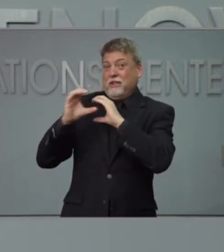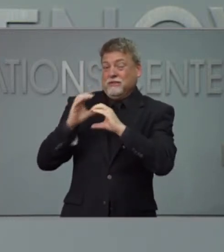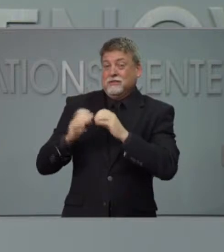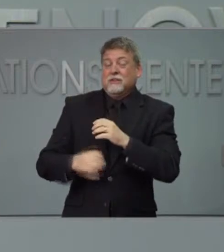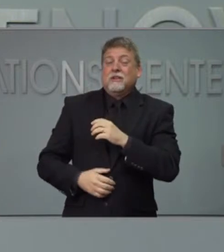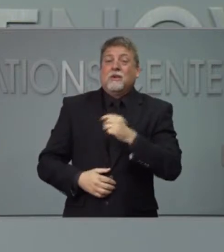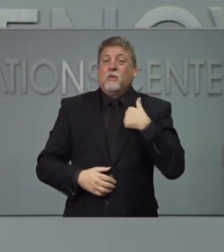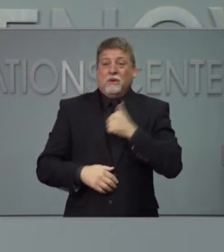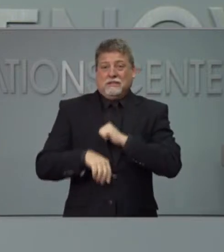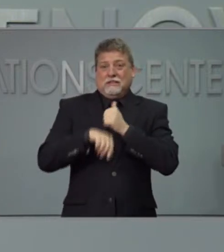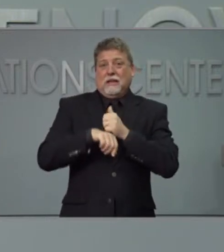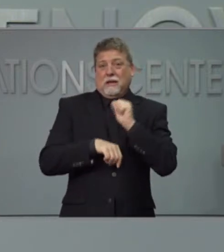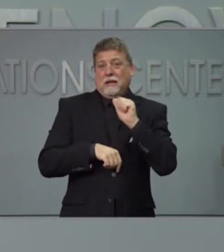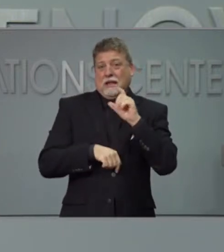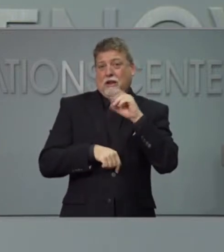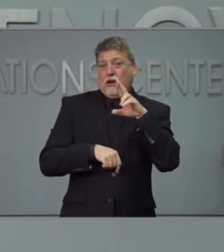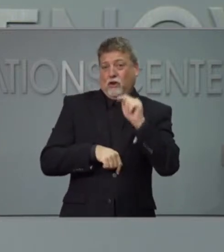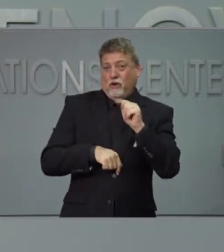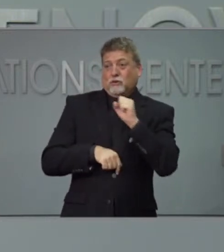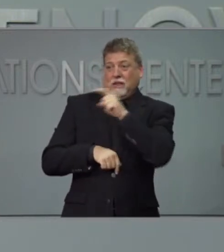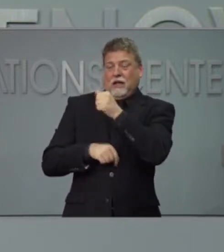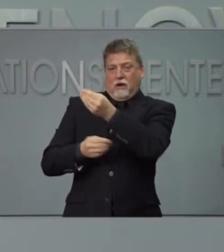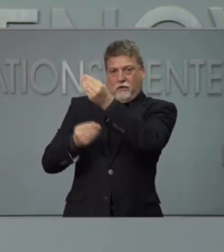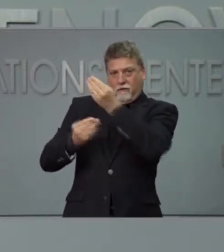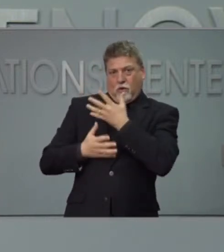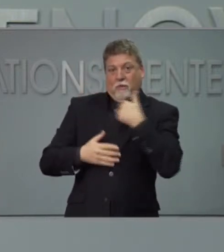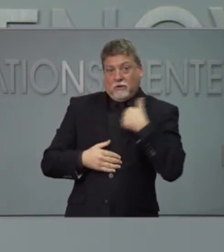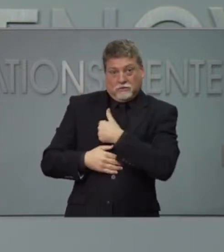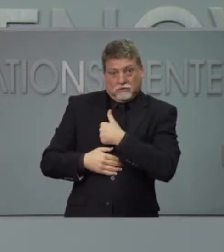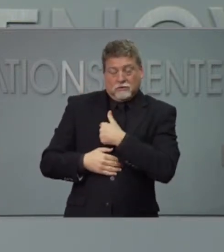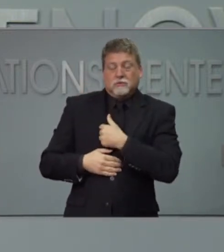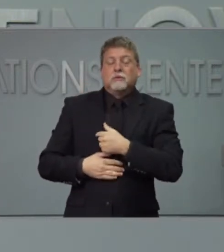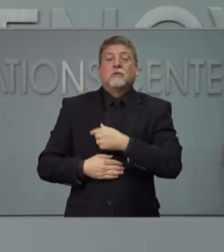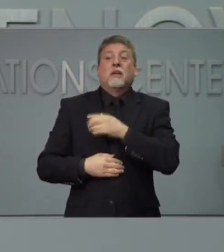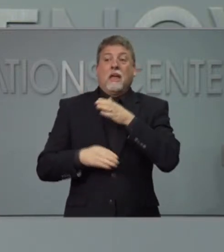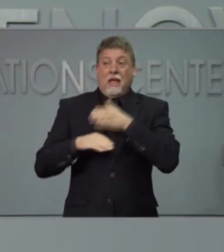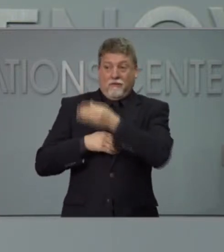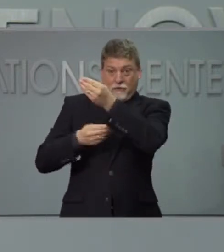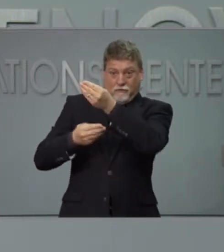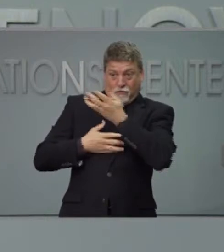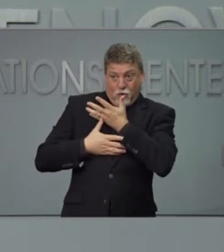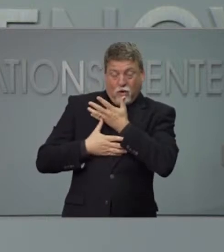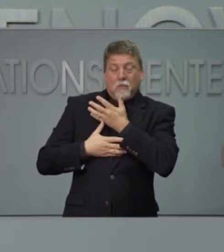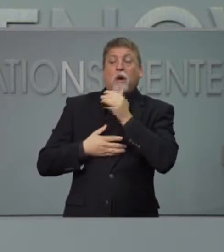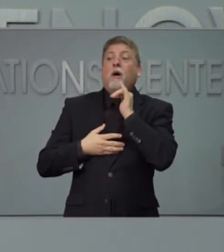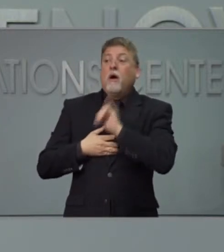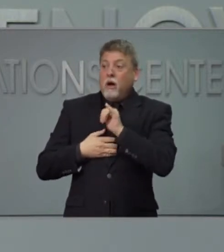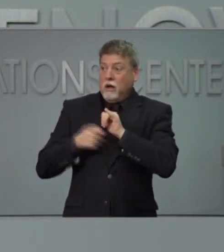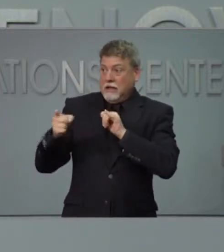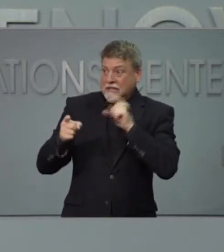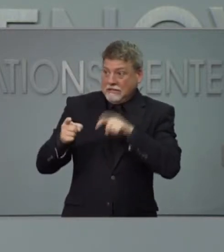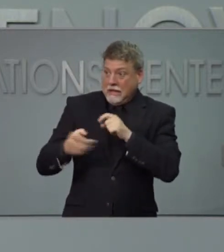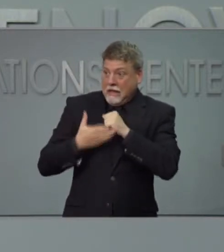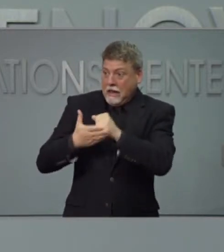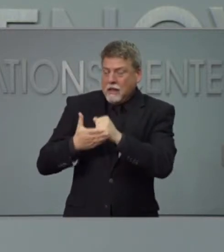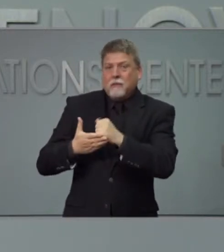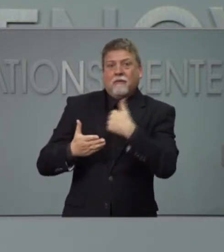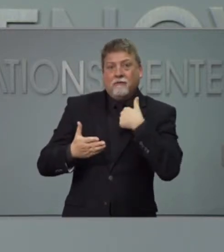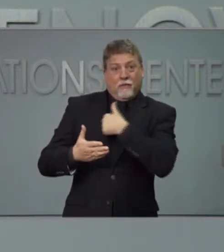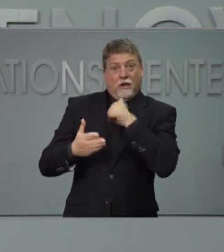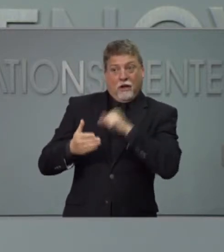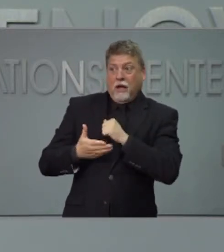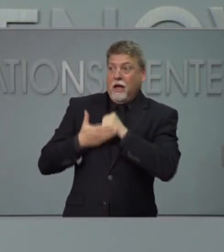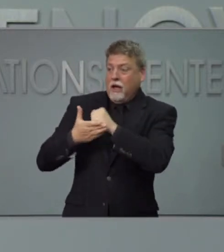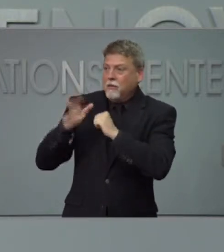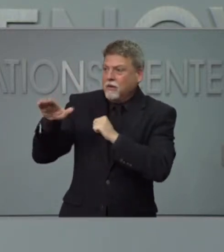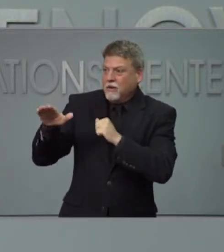make sure we're understanding that. And then it's a matter of working together, because we can move patients around within a region,